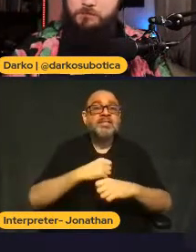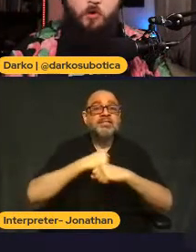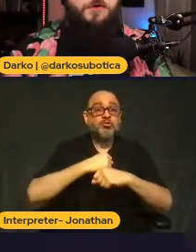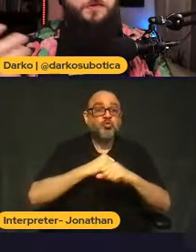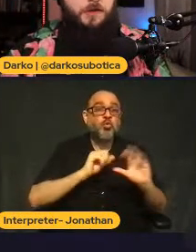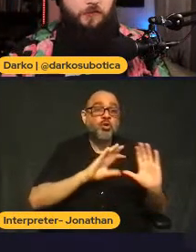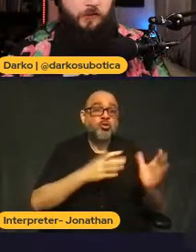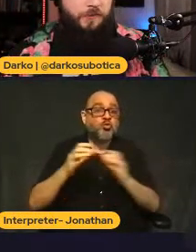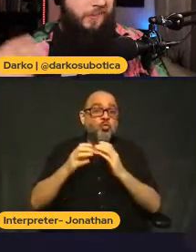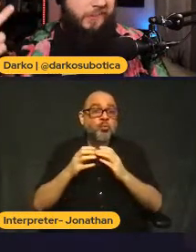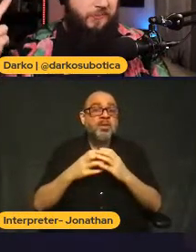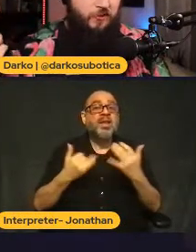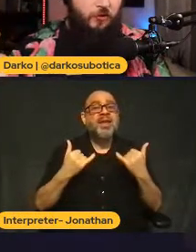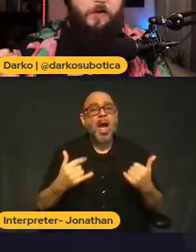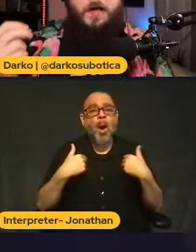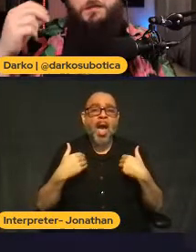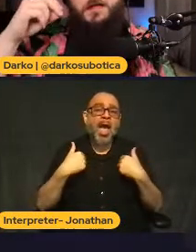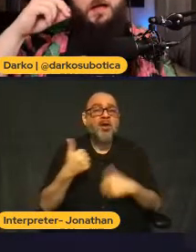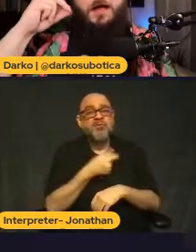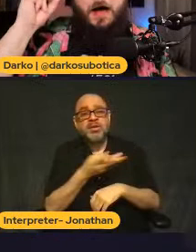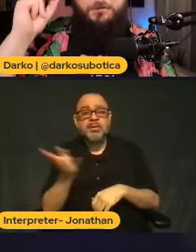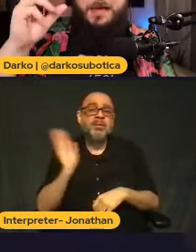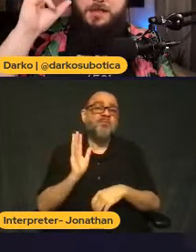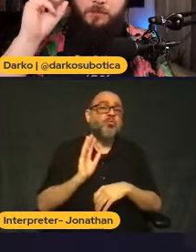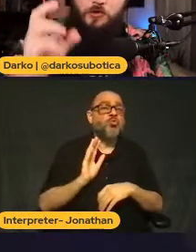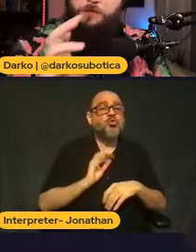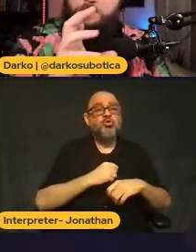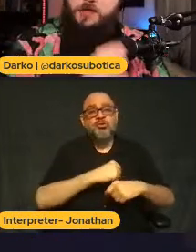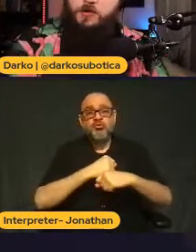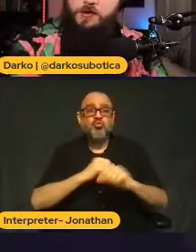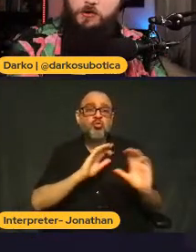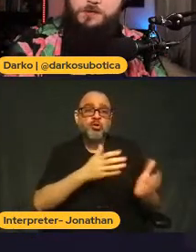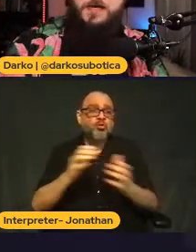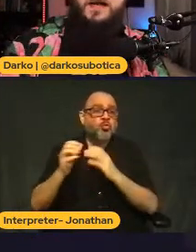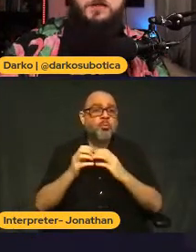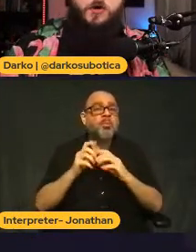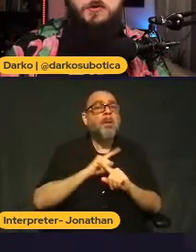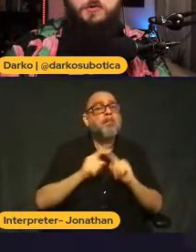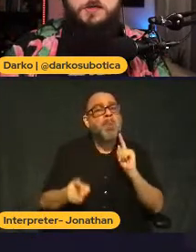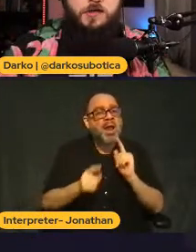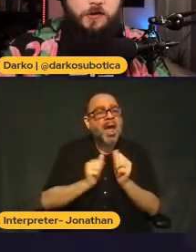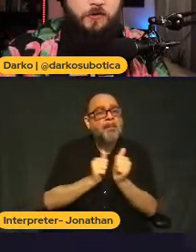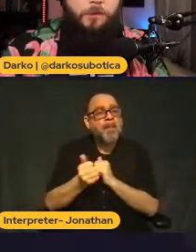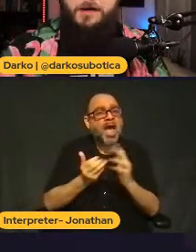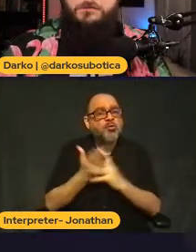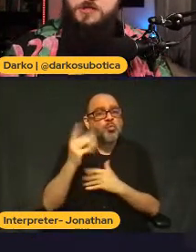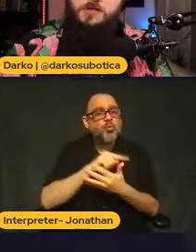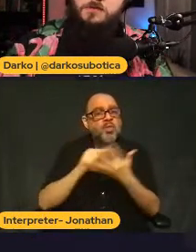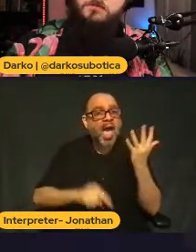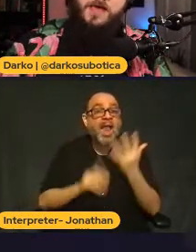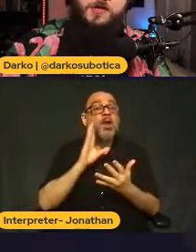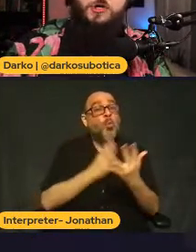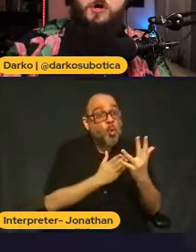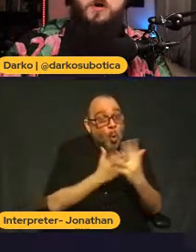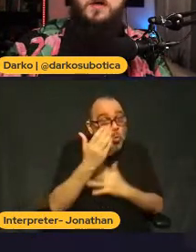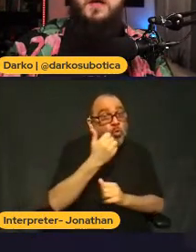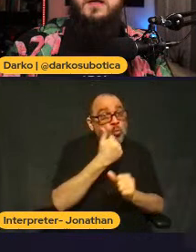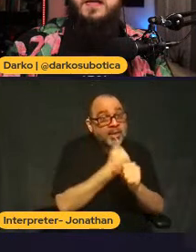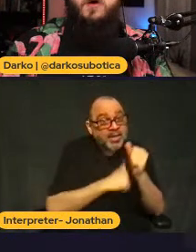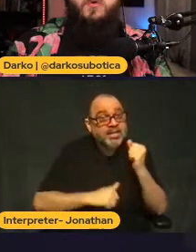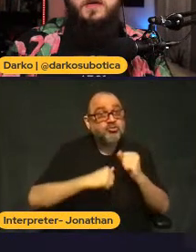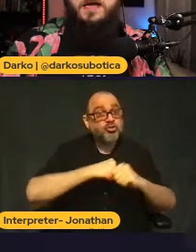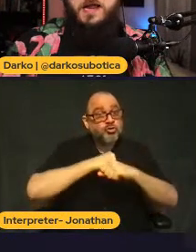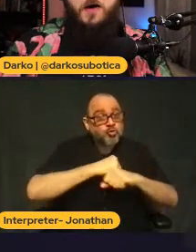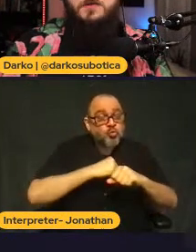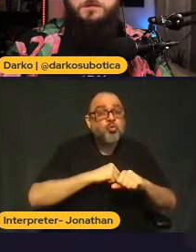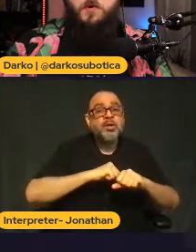of multiple security groups, in this case just 2, but I pass it multiple security groups, and it goes through each security group and just make sure